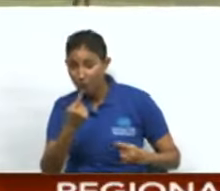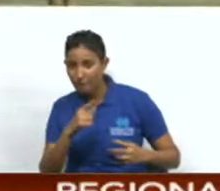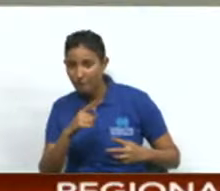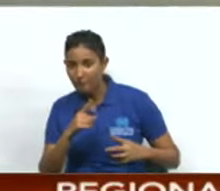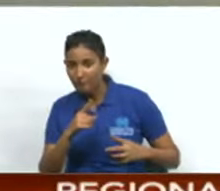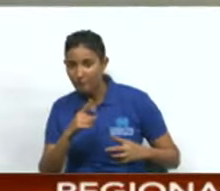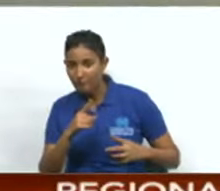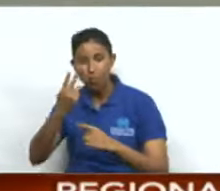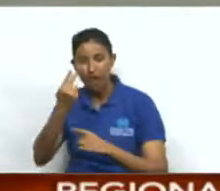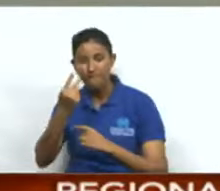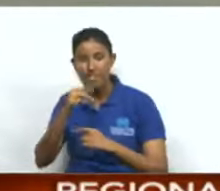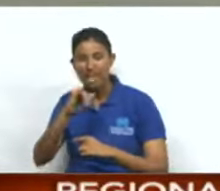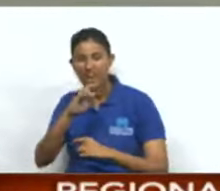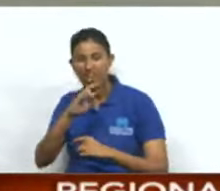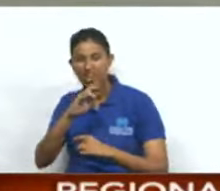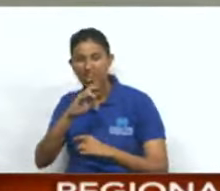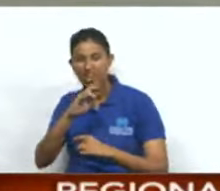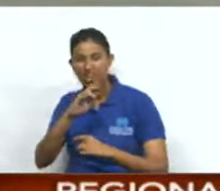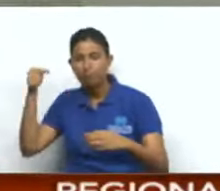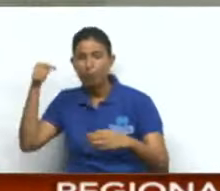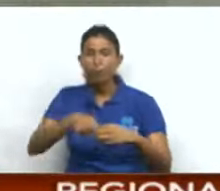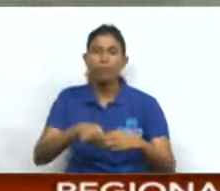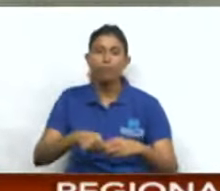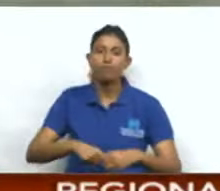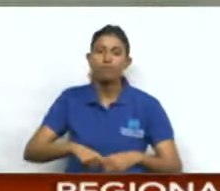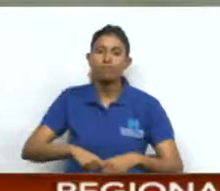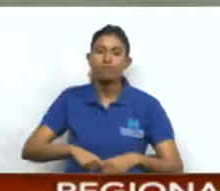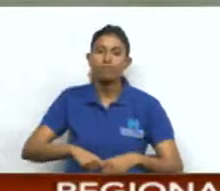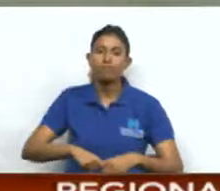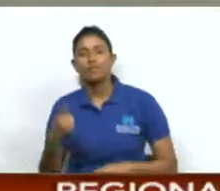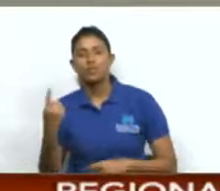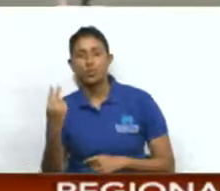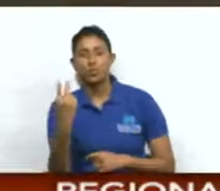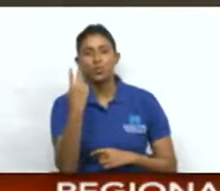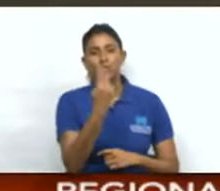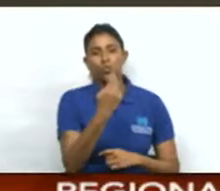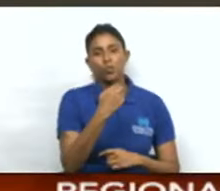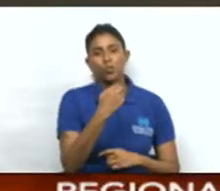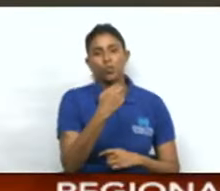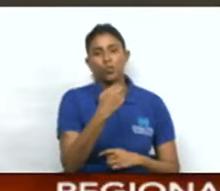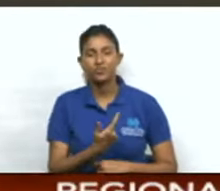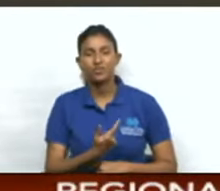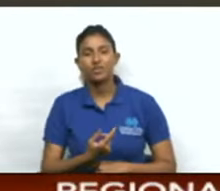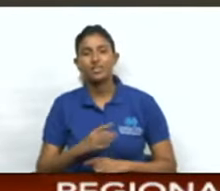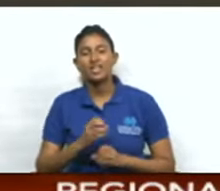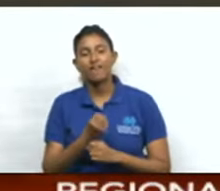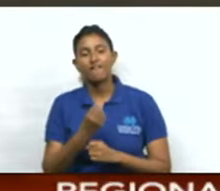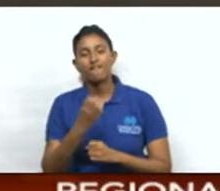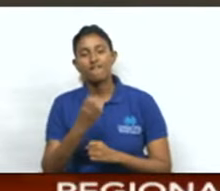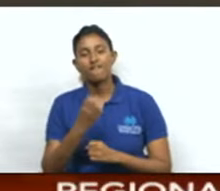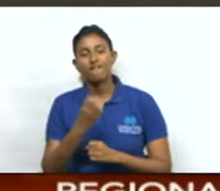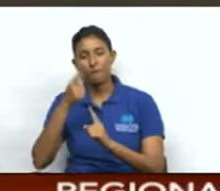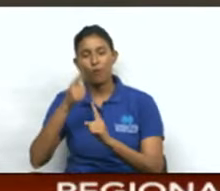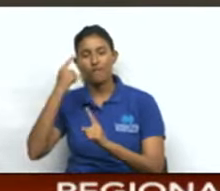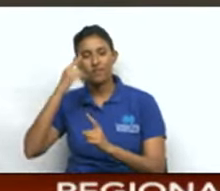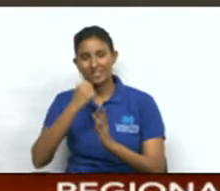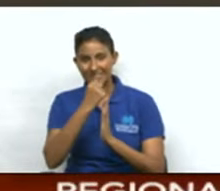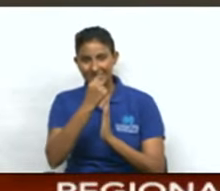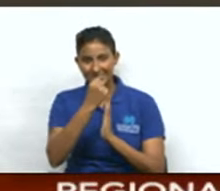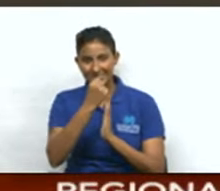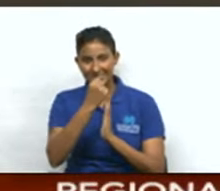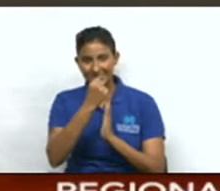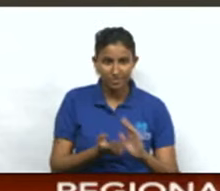storm to hold on to their fourth point of the season. In the other postponed Tobago fixture, Speyside also drew 2-2 with Queen's Royal College at